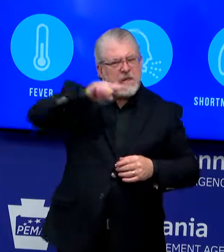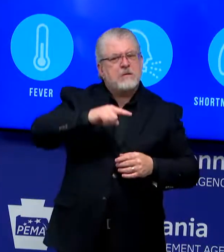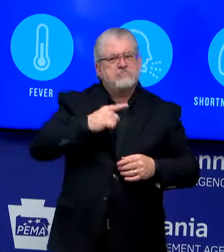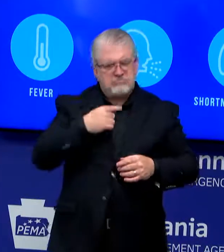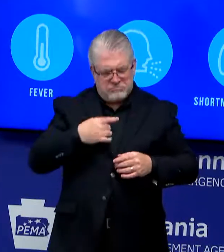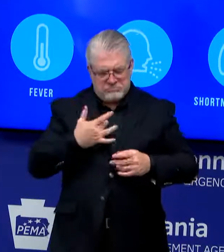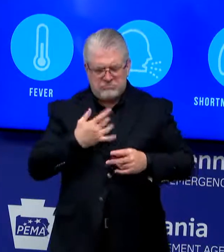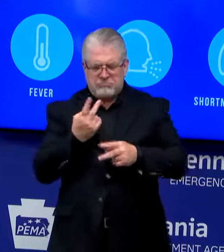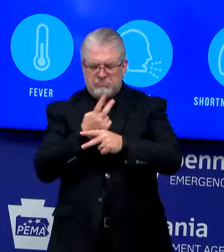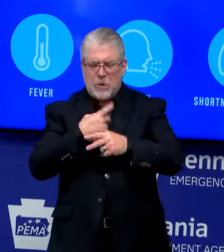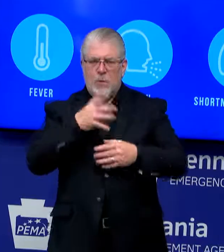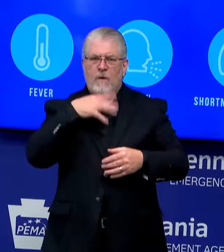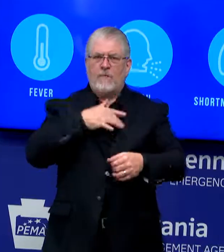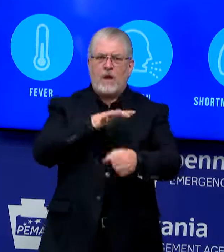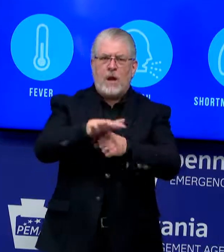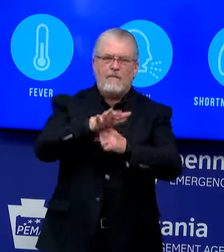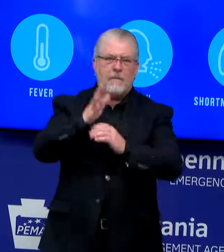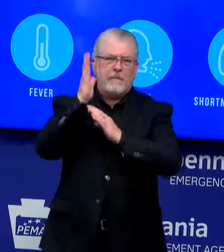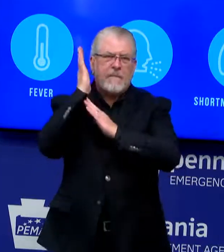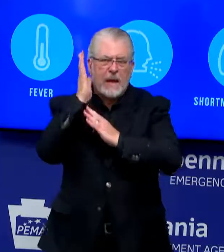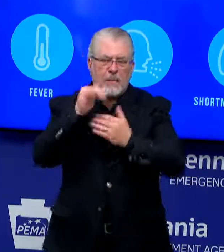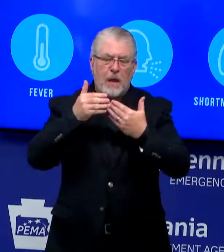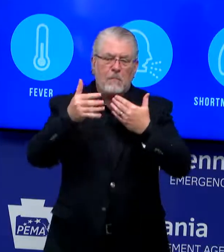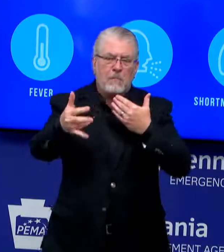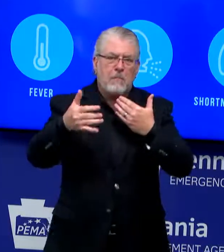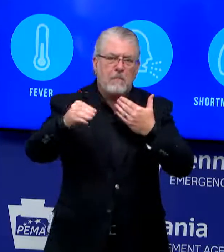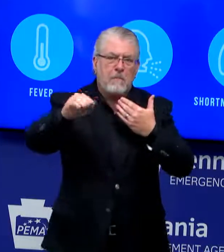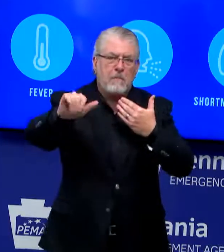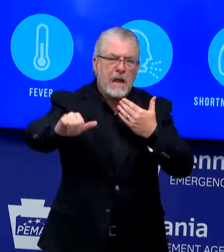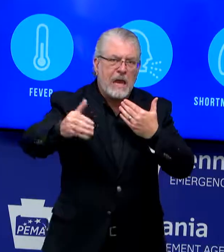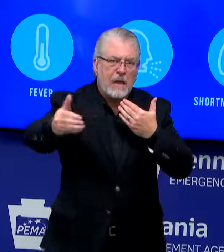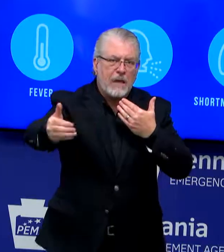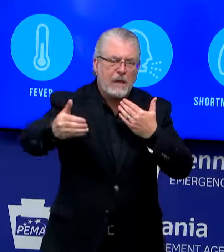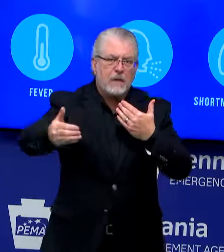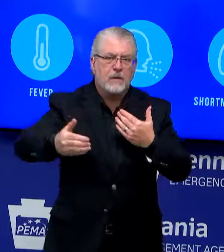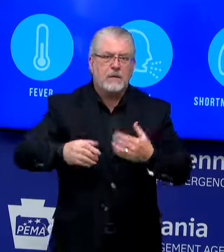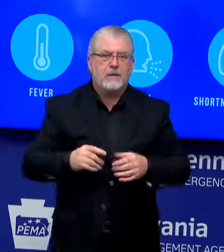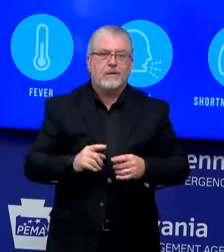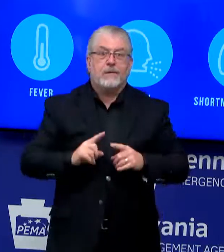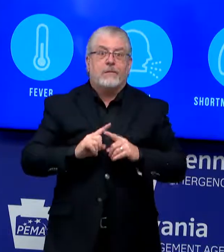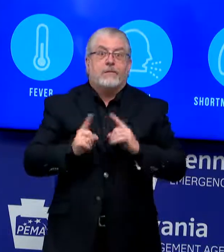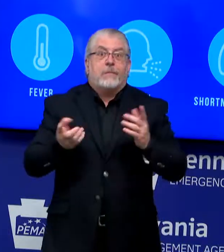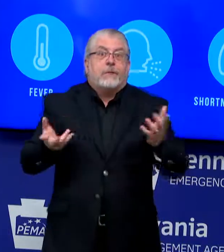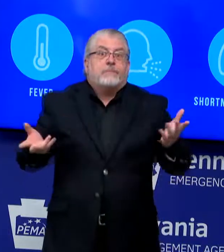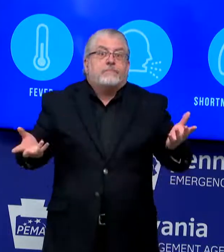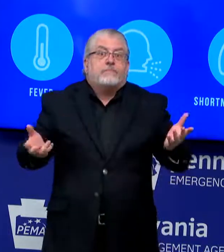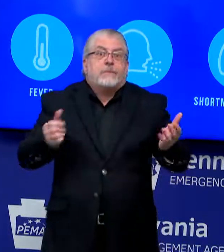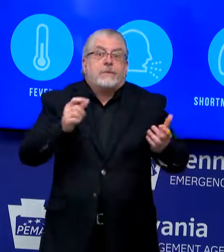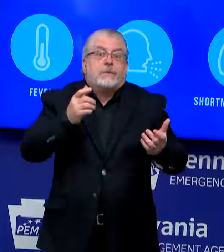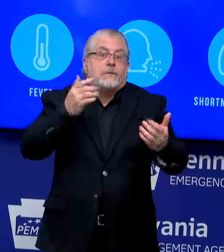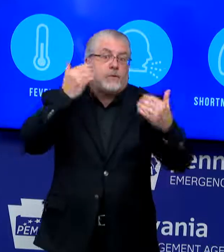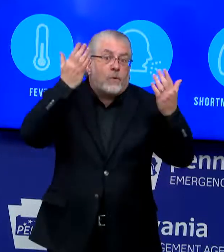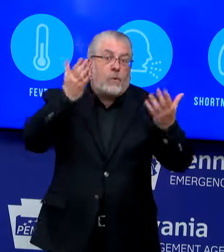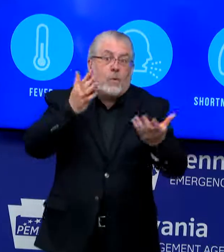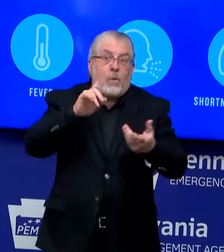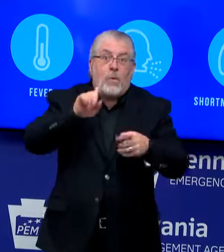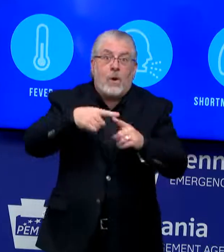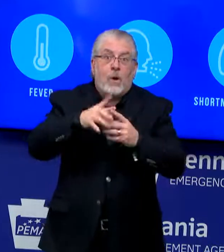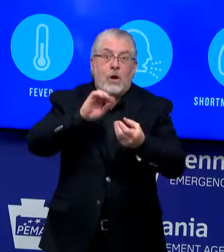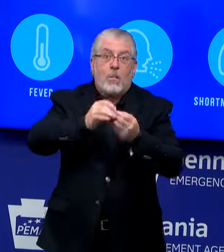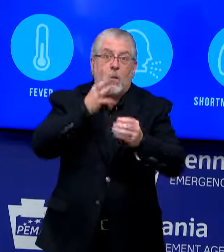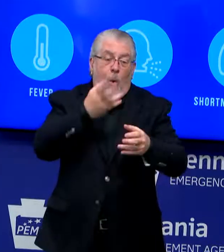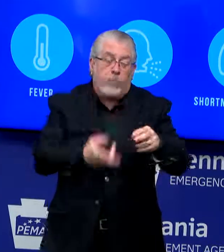surge. We don't know exactly when the surge is going to come. We don't know exactly the timetable. Much is going to